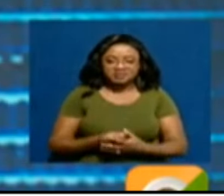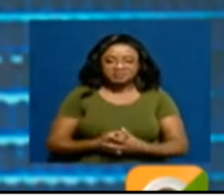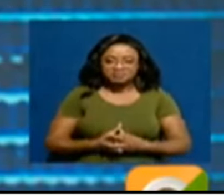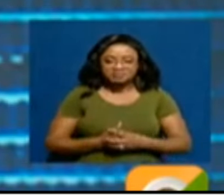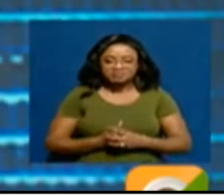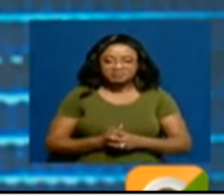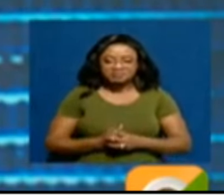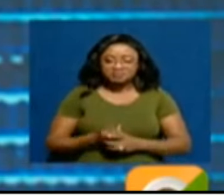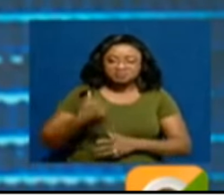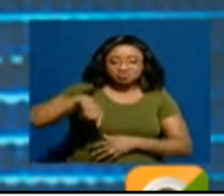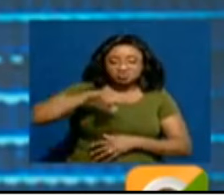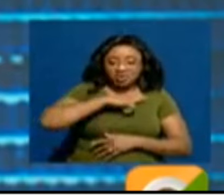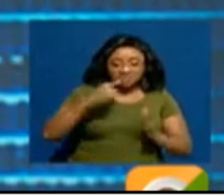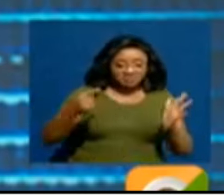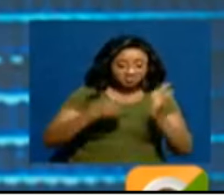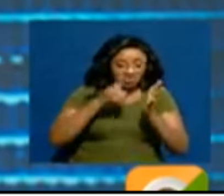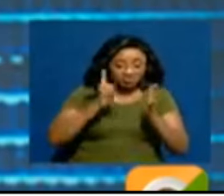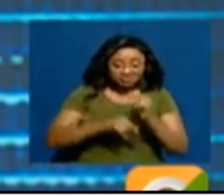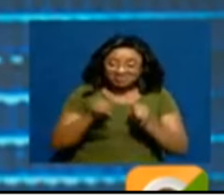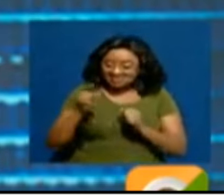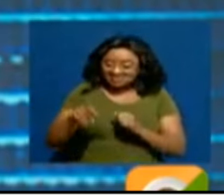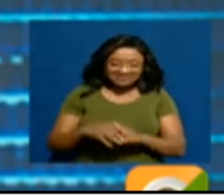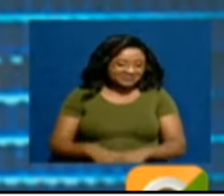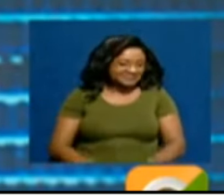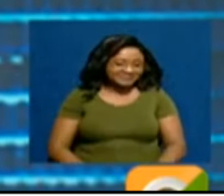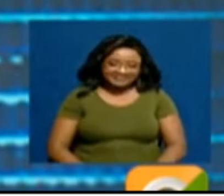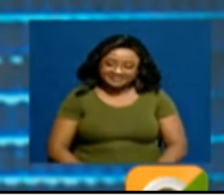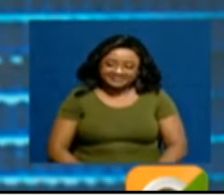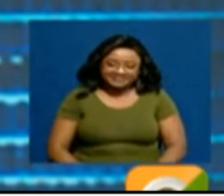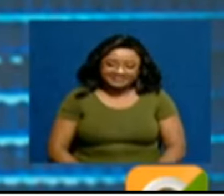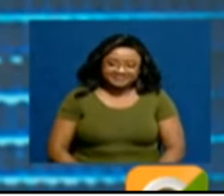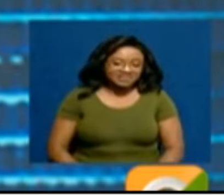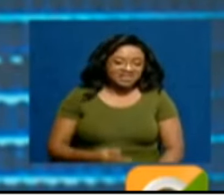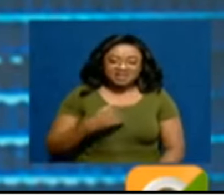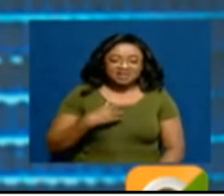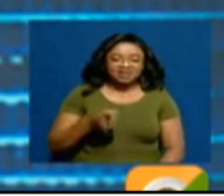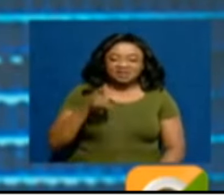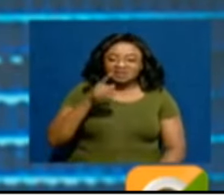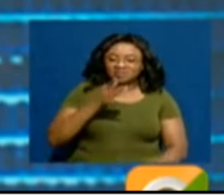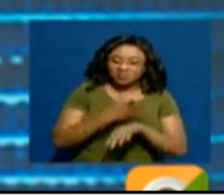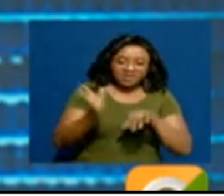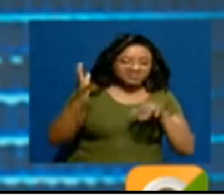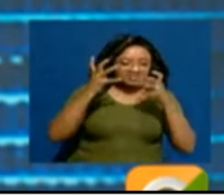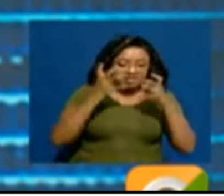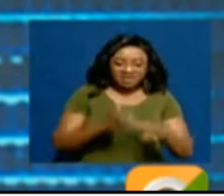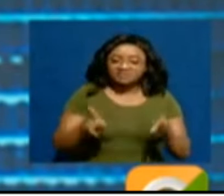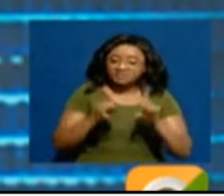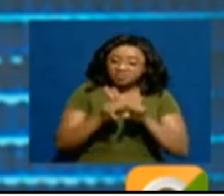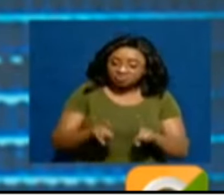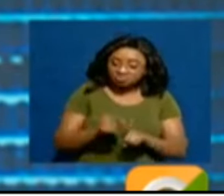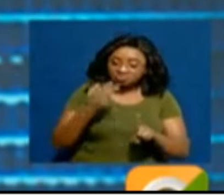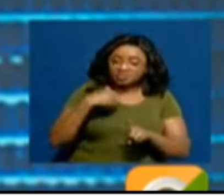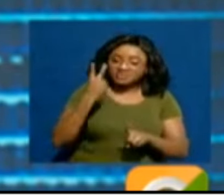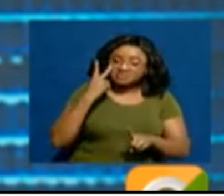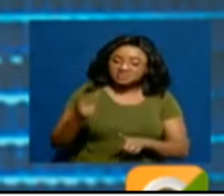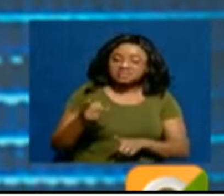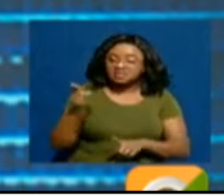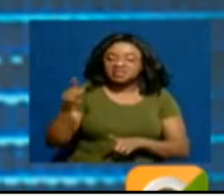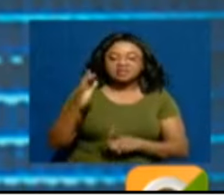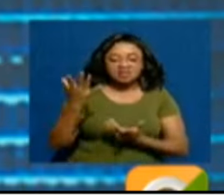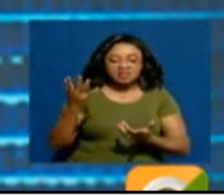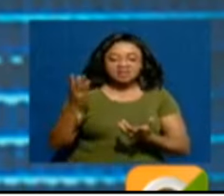is something that cannot be justified. It is also a way of the president failing to market Kenya